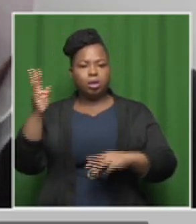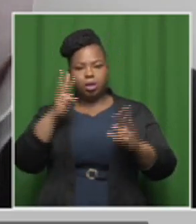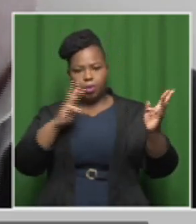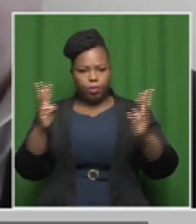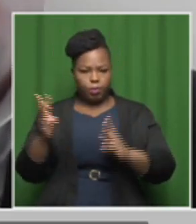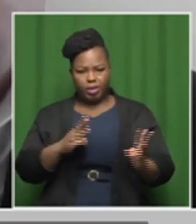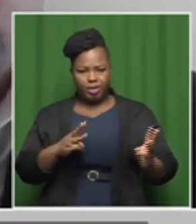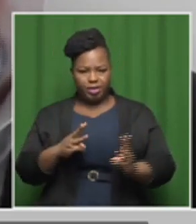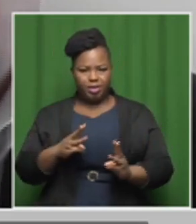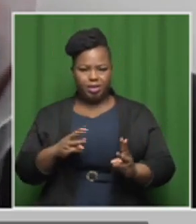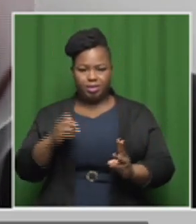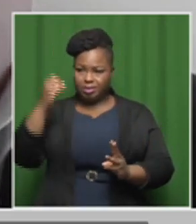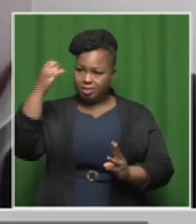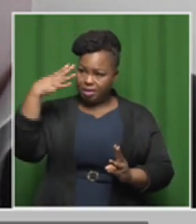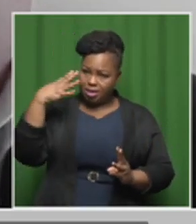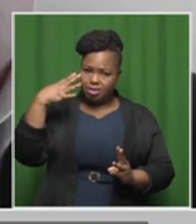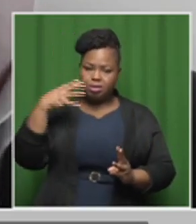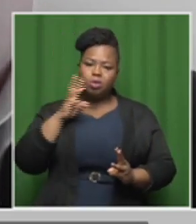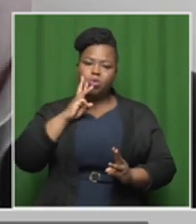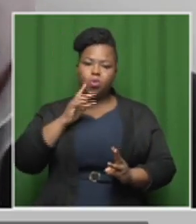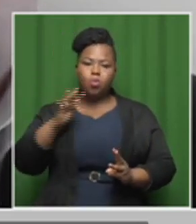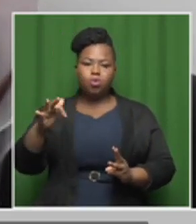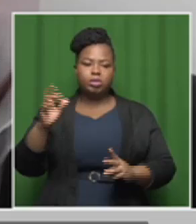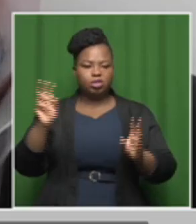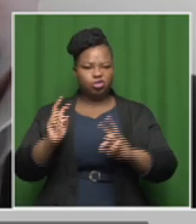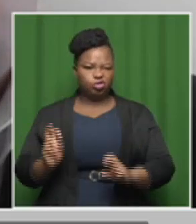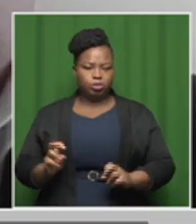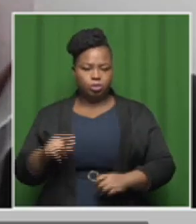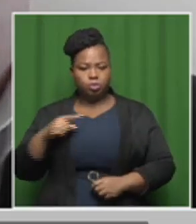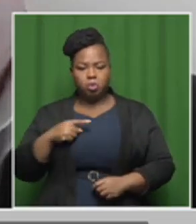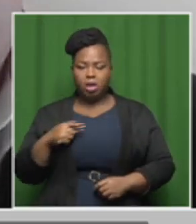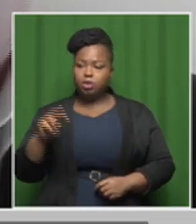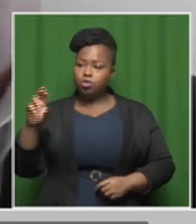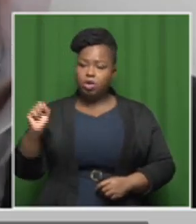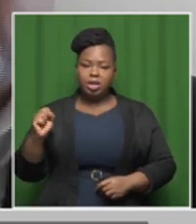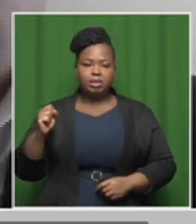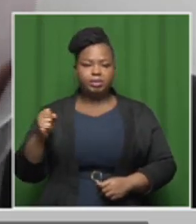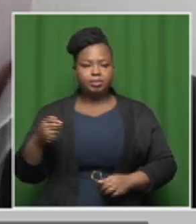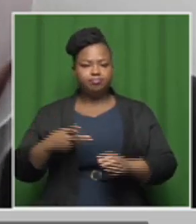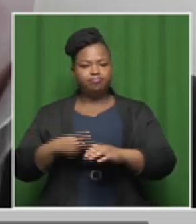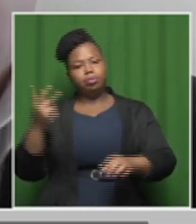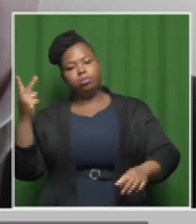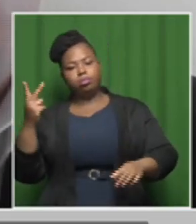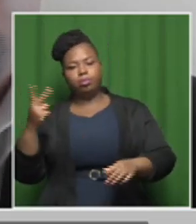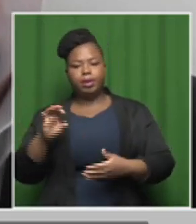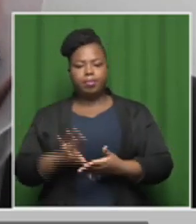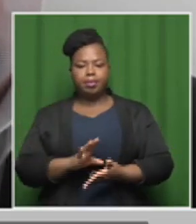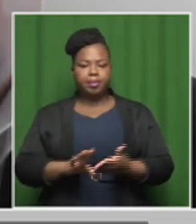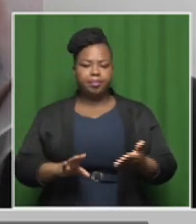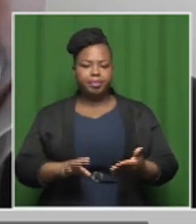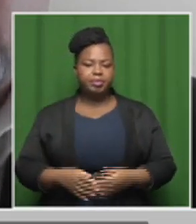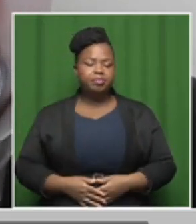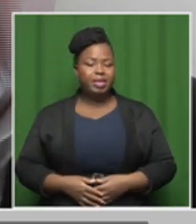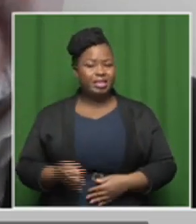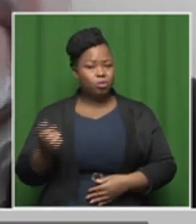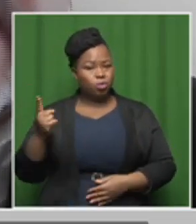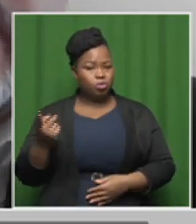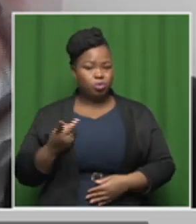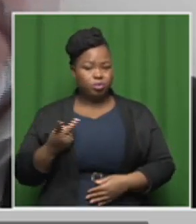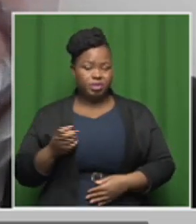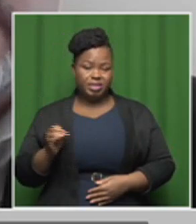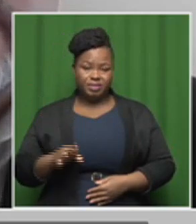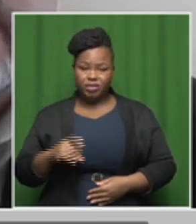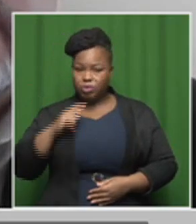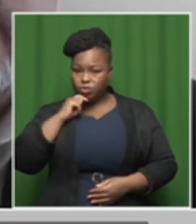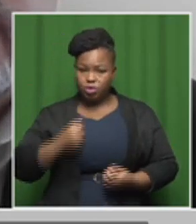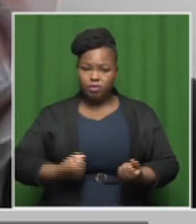called, because the US did pull out, and I don't think Europe wants that to collapse. But, you know, have they absolutely plugged the hole? I'm not